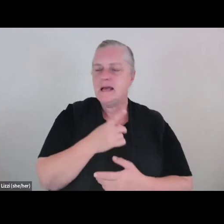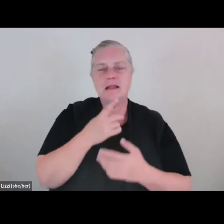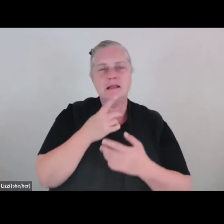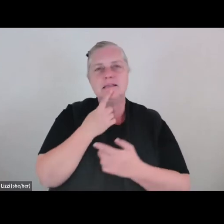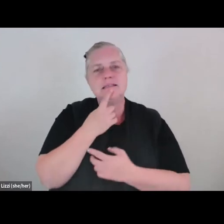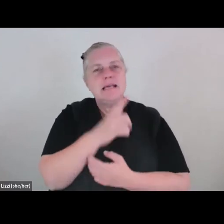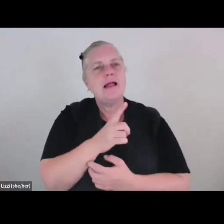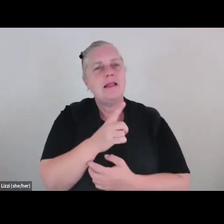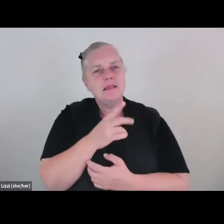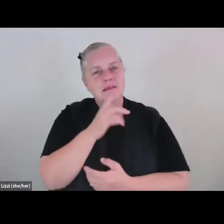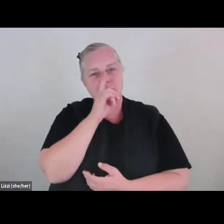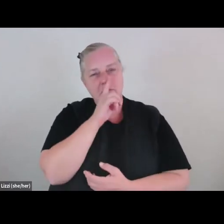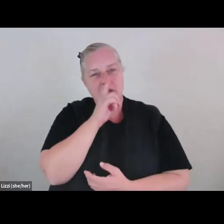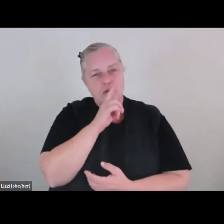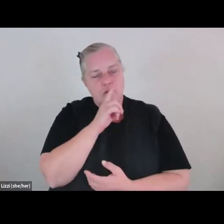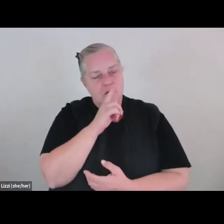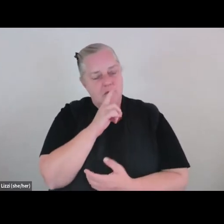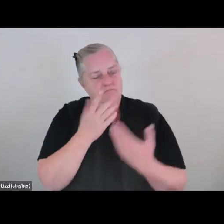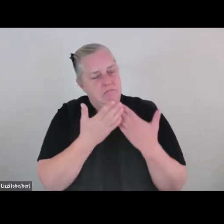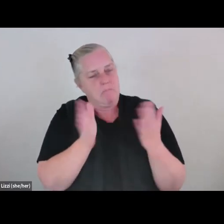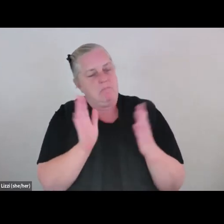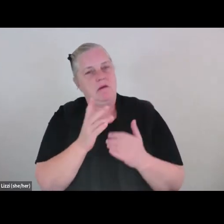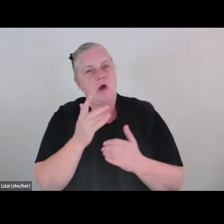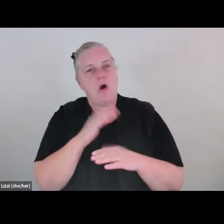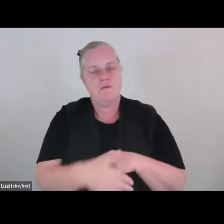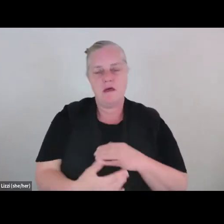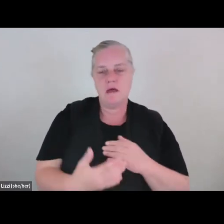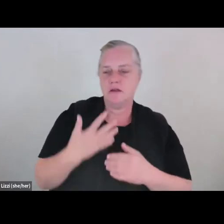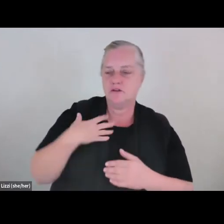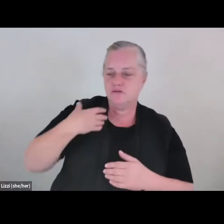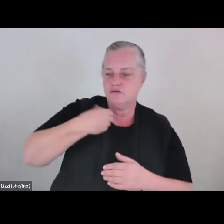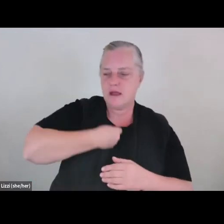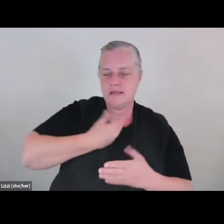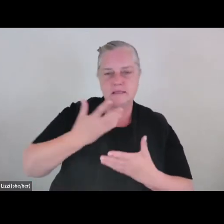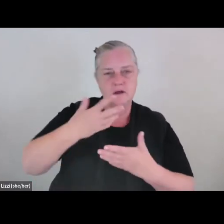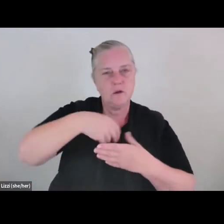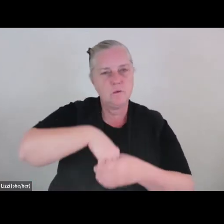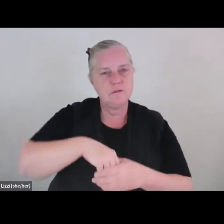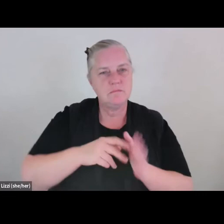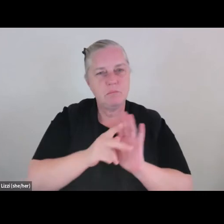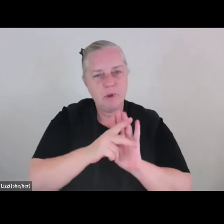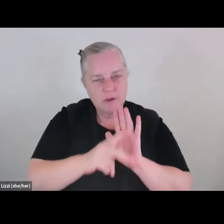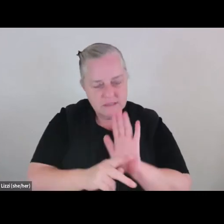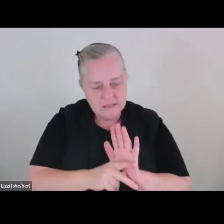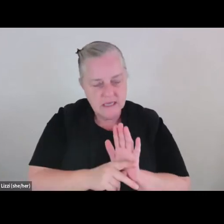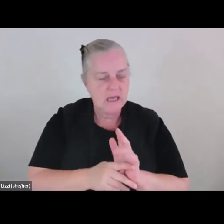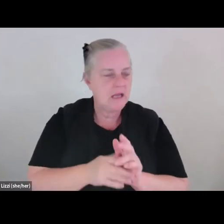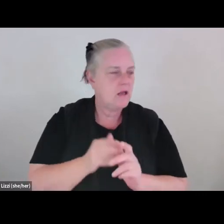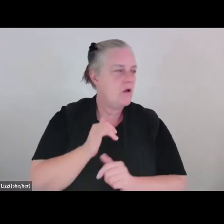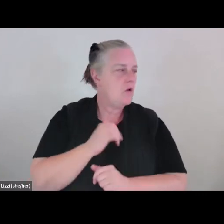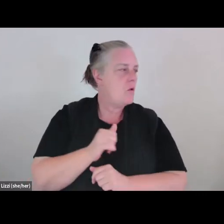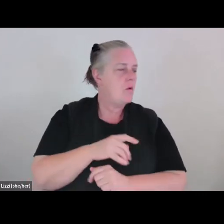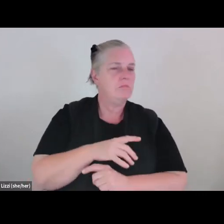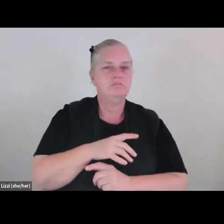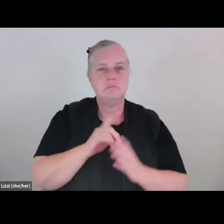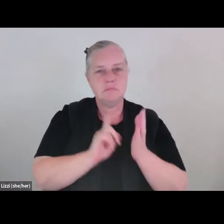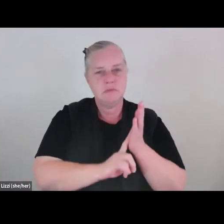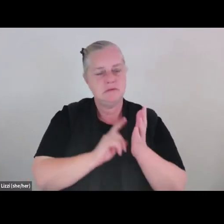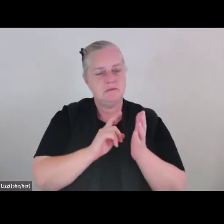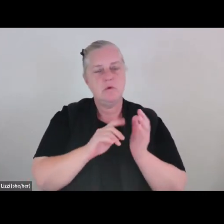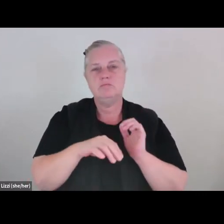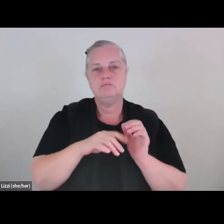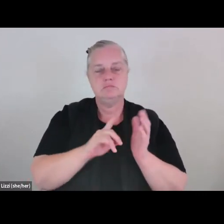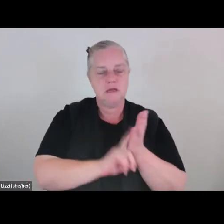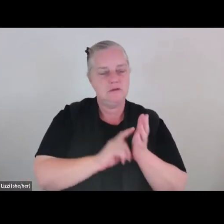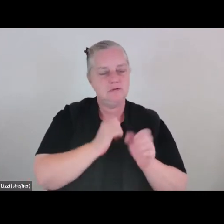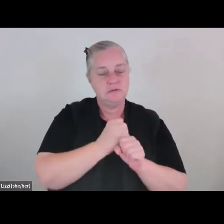creating that safe space to be able to provide people the opportunity to, if they want, to be able to